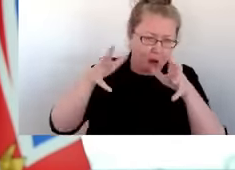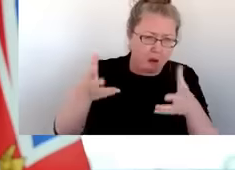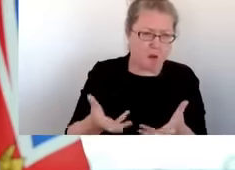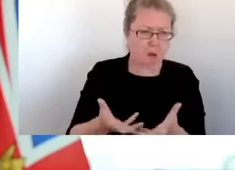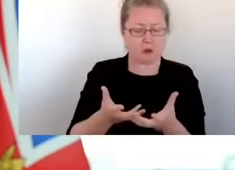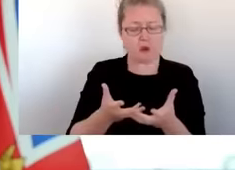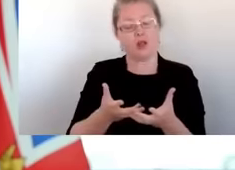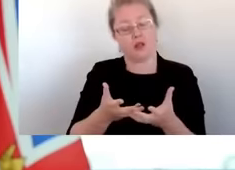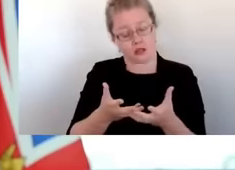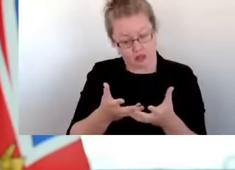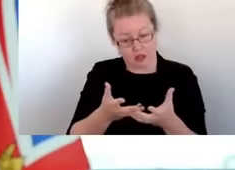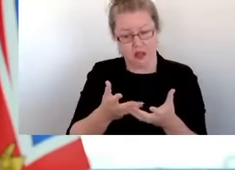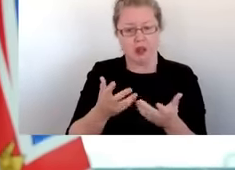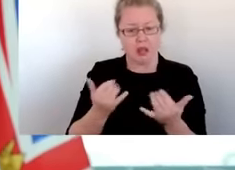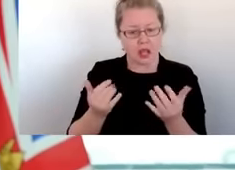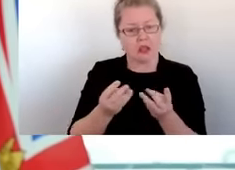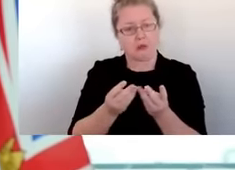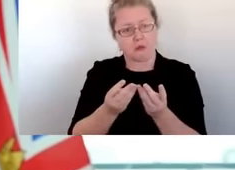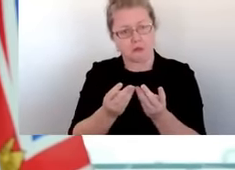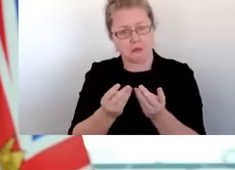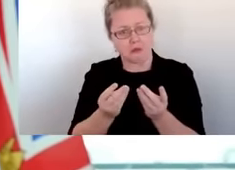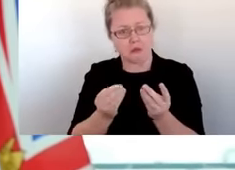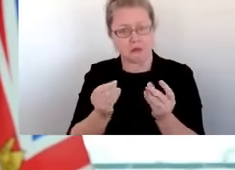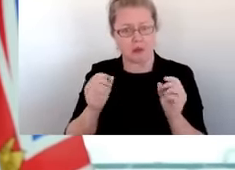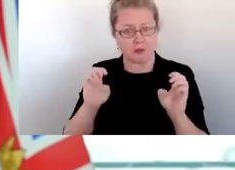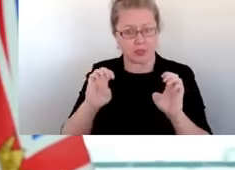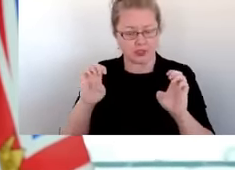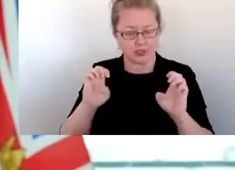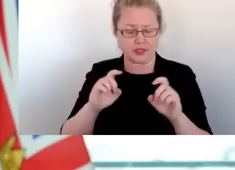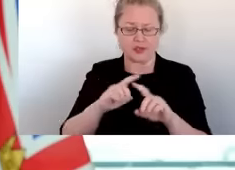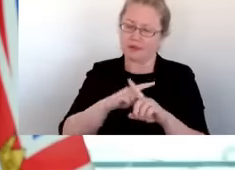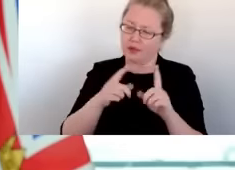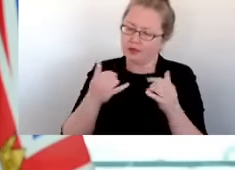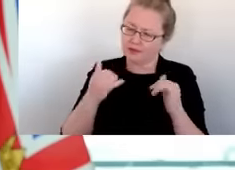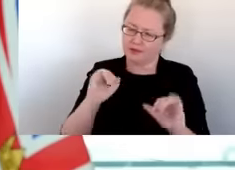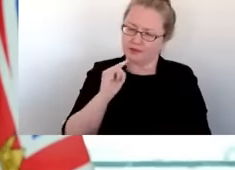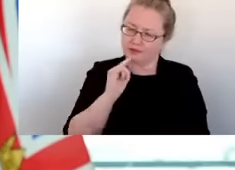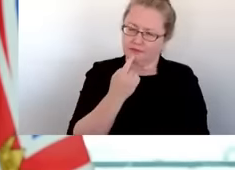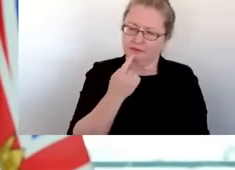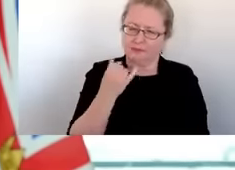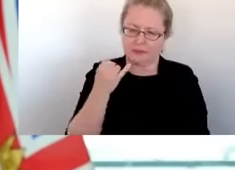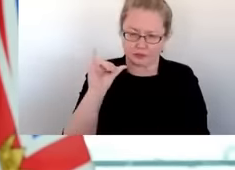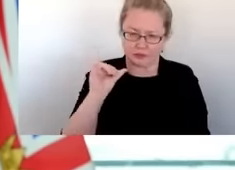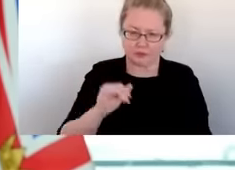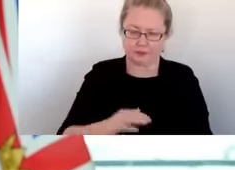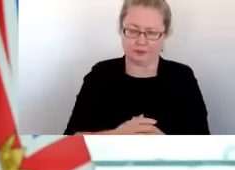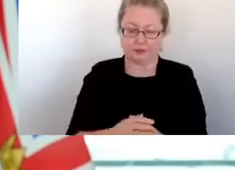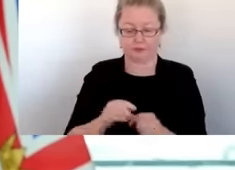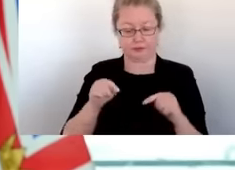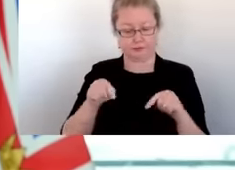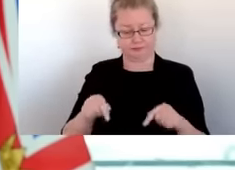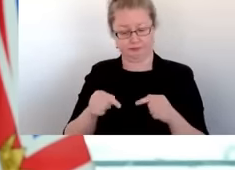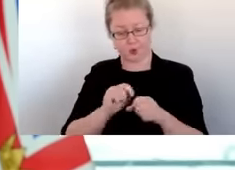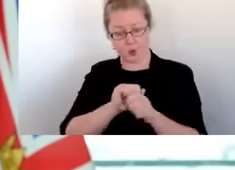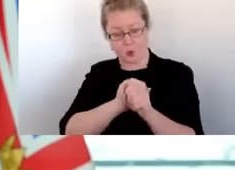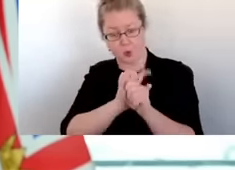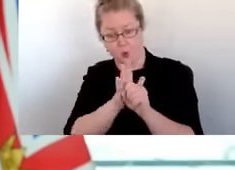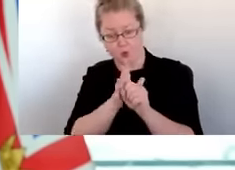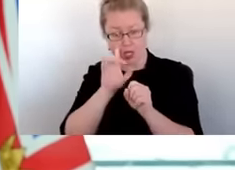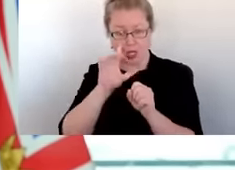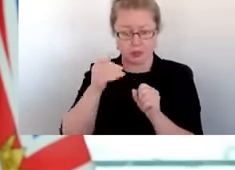COVID-19 will be with us for the long term. It is still, in my opinion, though, an unusual event, one for which we need